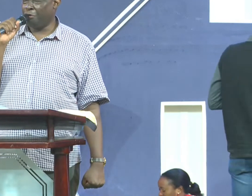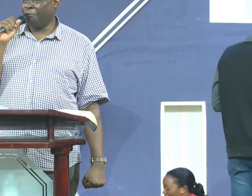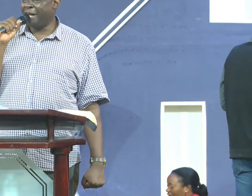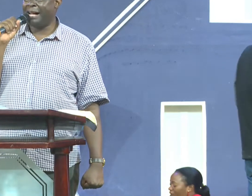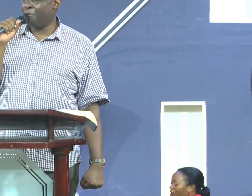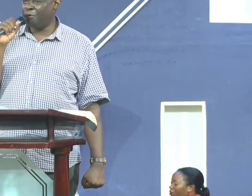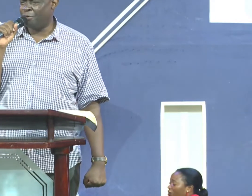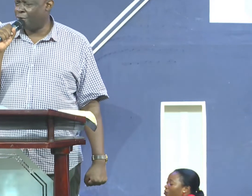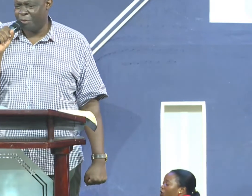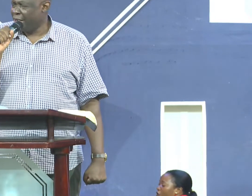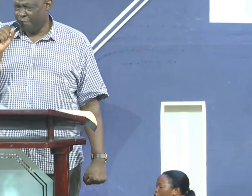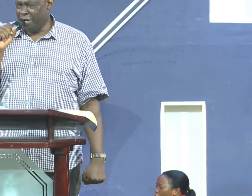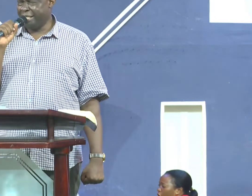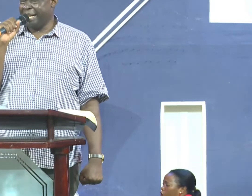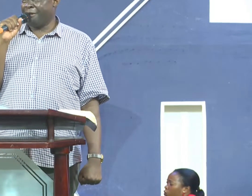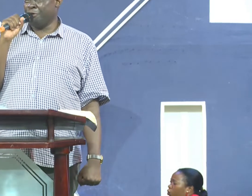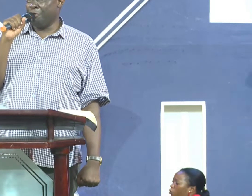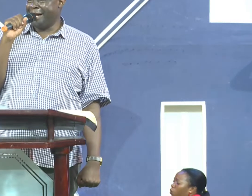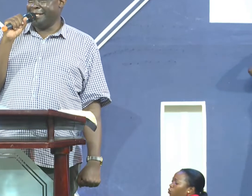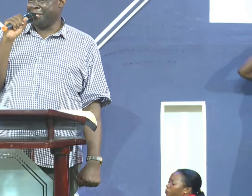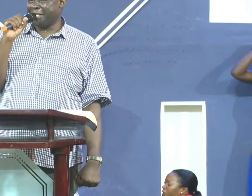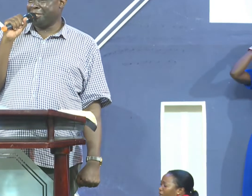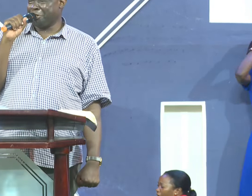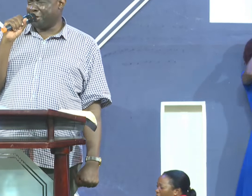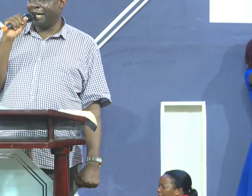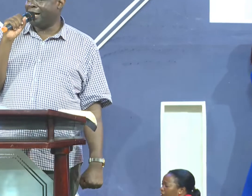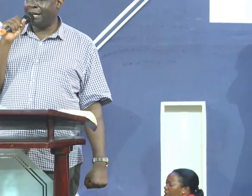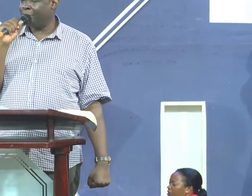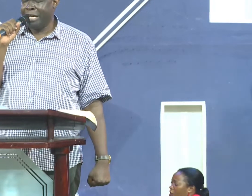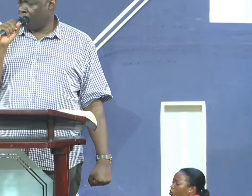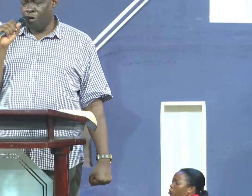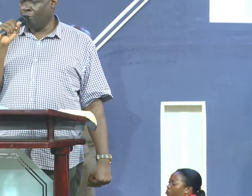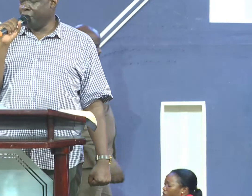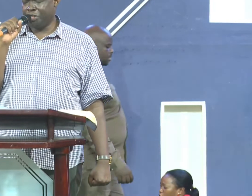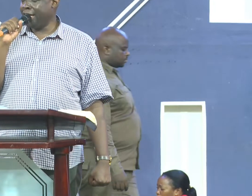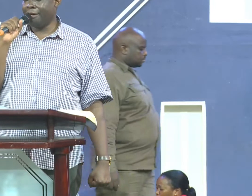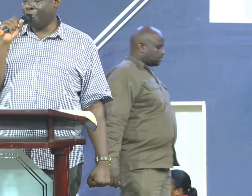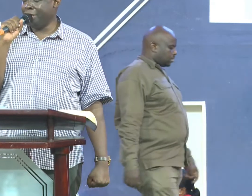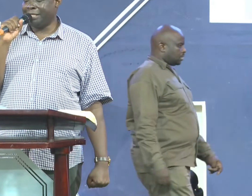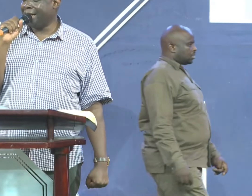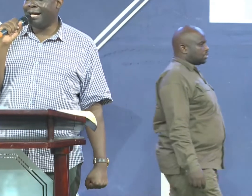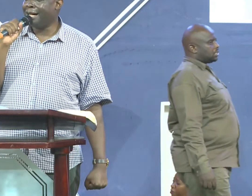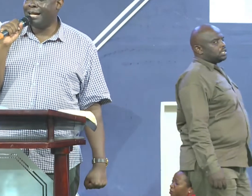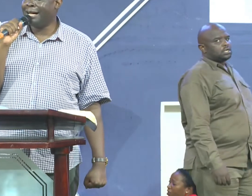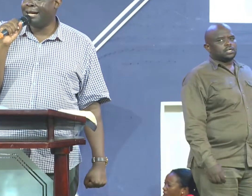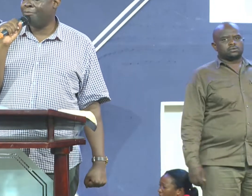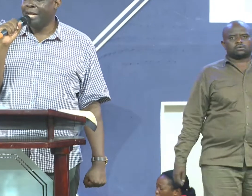nakyo okuvaawo buli kyakulwanyisa kyonna omubi kye